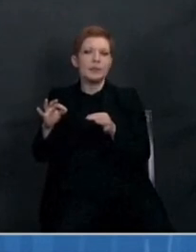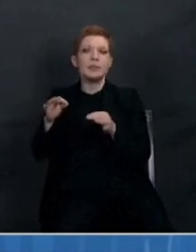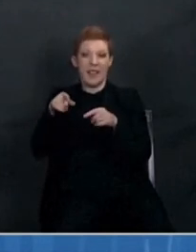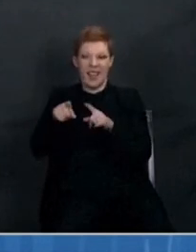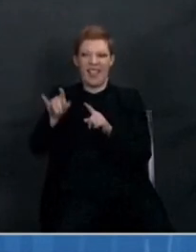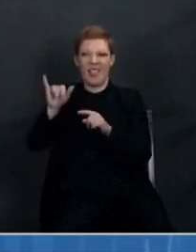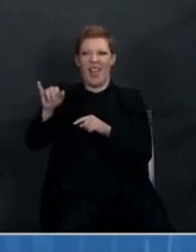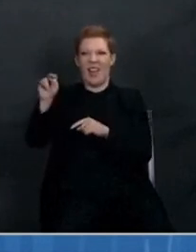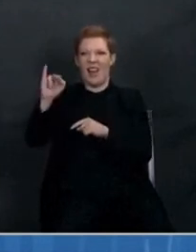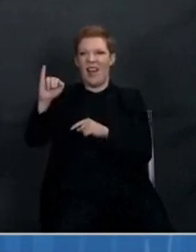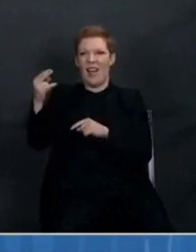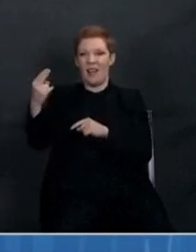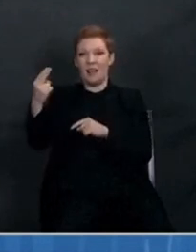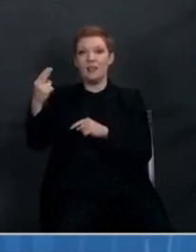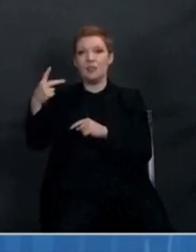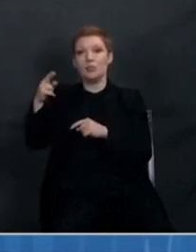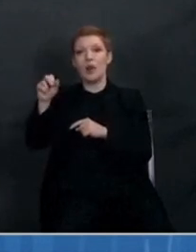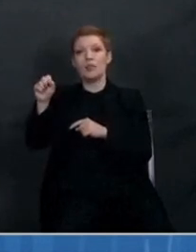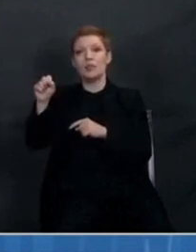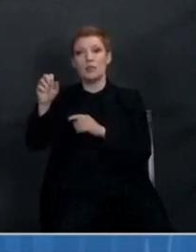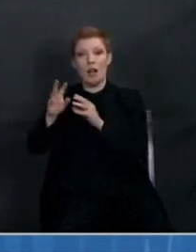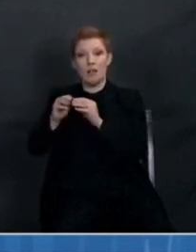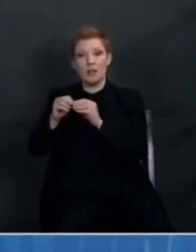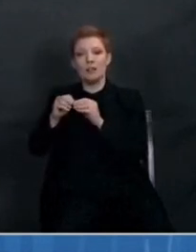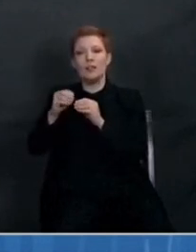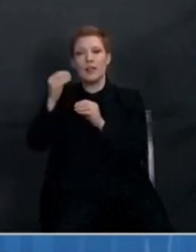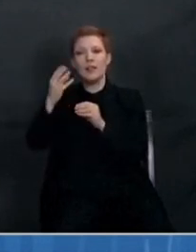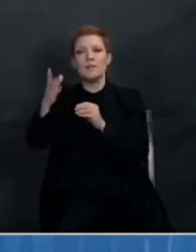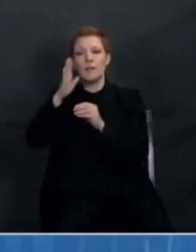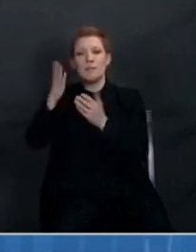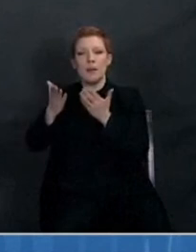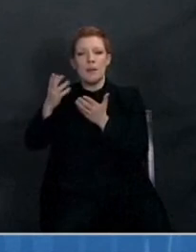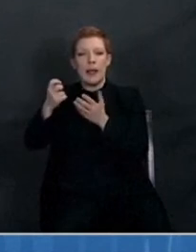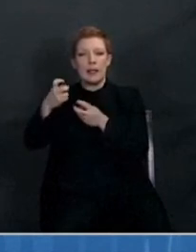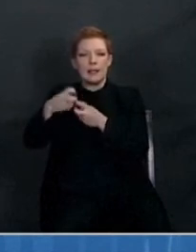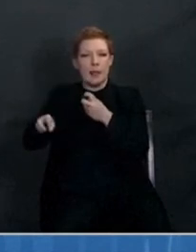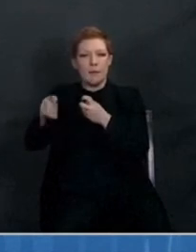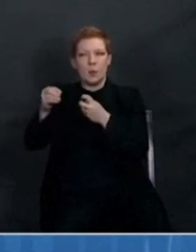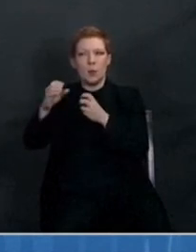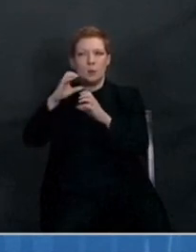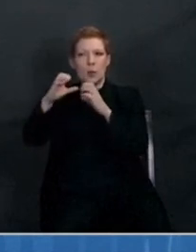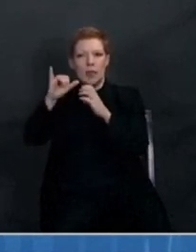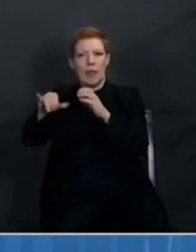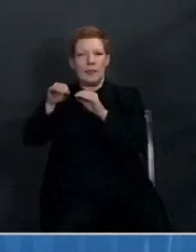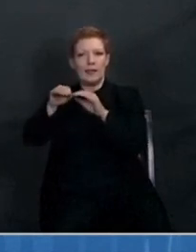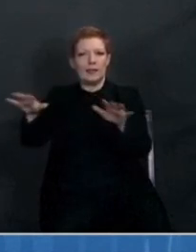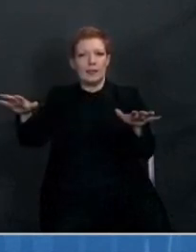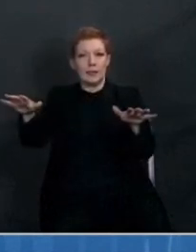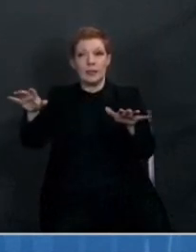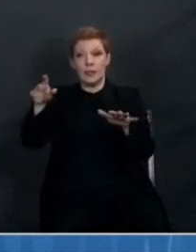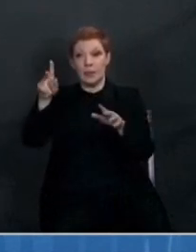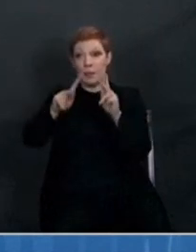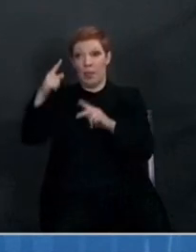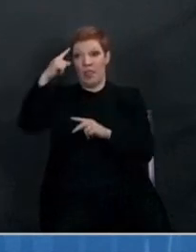press conference, that this would likely be a messaging challenge when people just think superficially of a